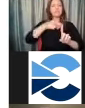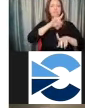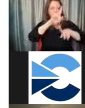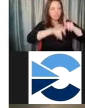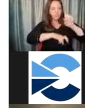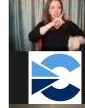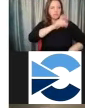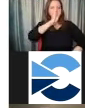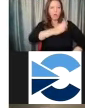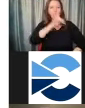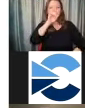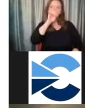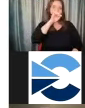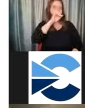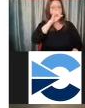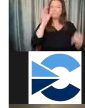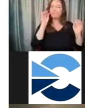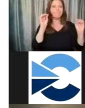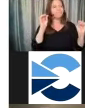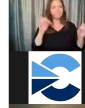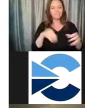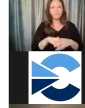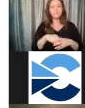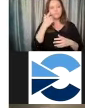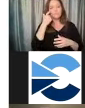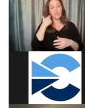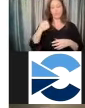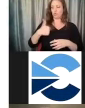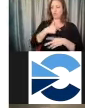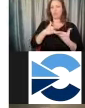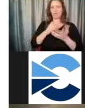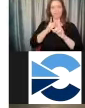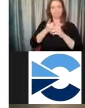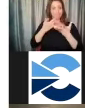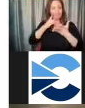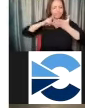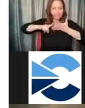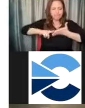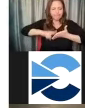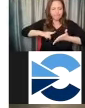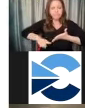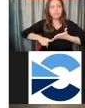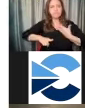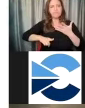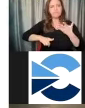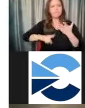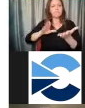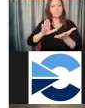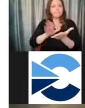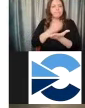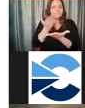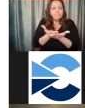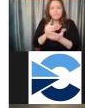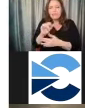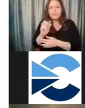providers should ask, et cetera. So we sought to investigate what the state of the empirical literature was